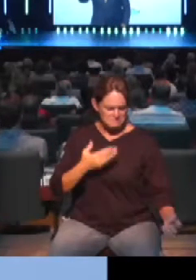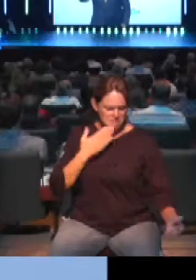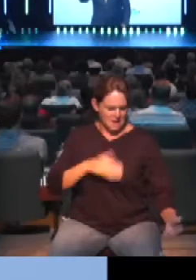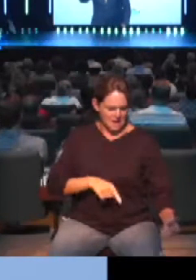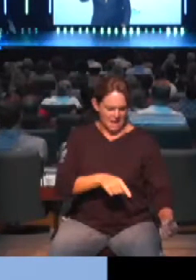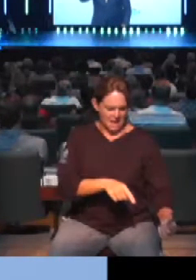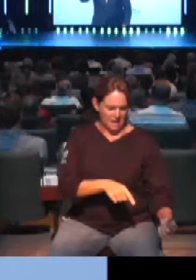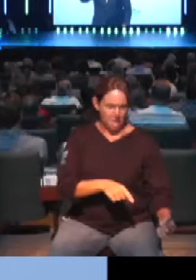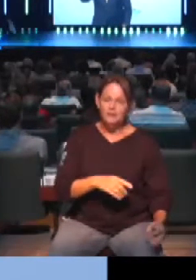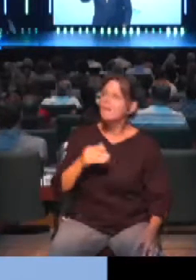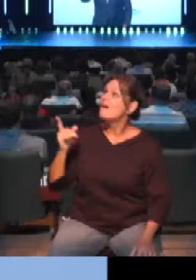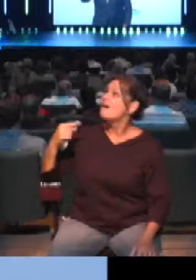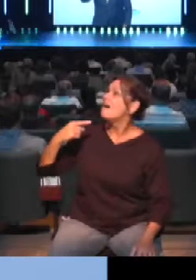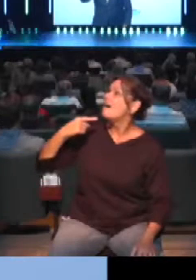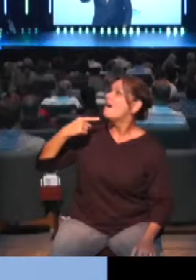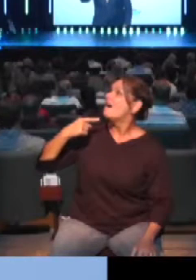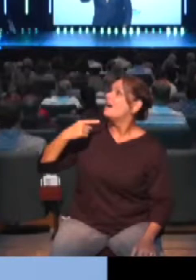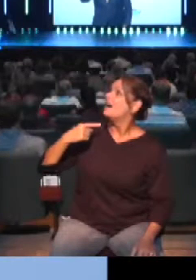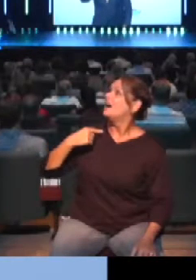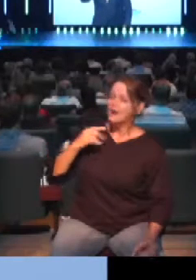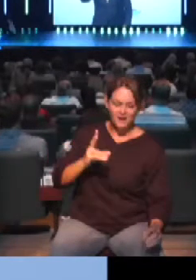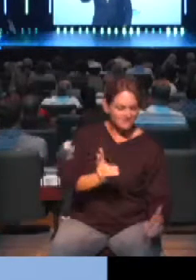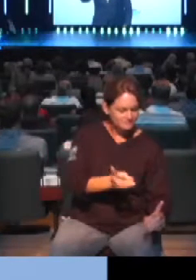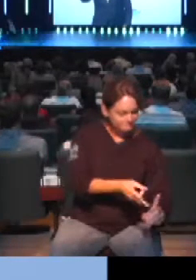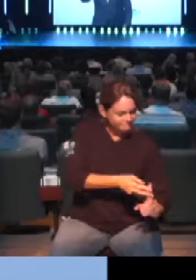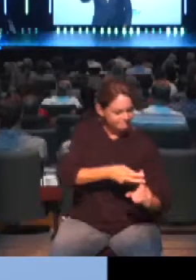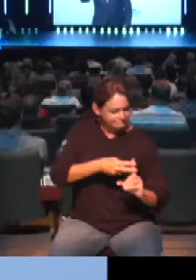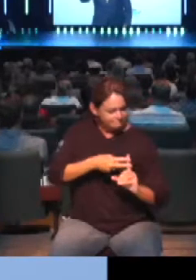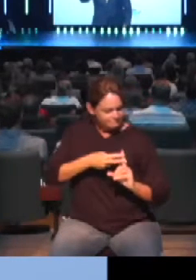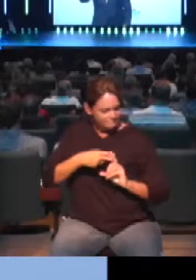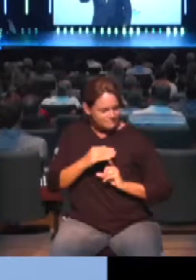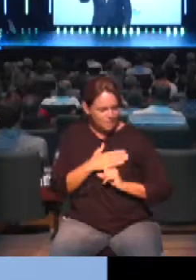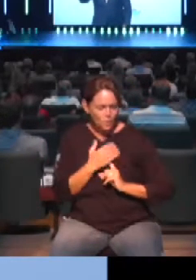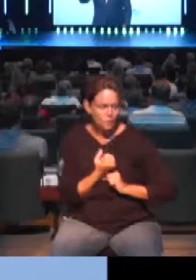with a mighty hand, redeemed your daddy